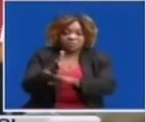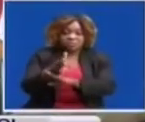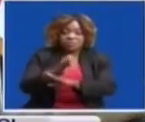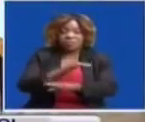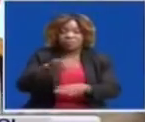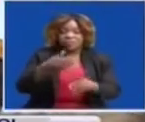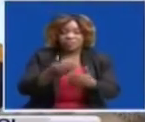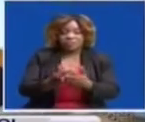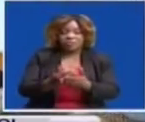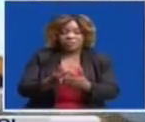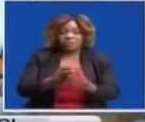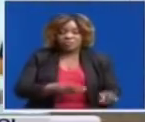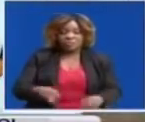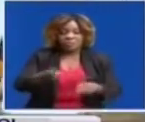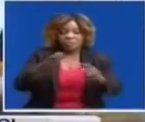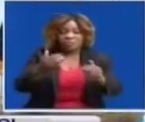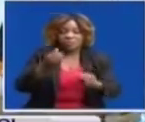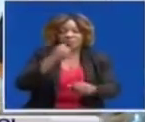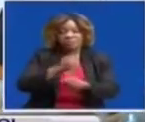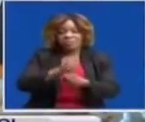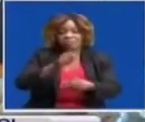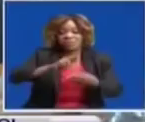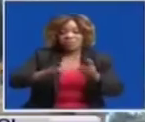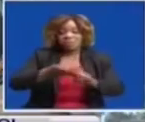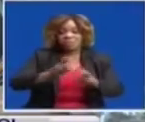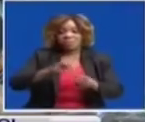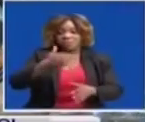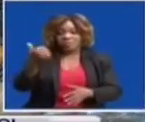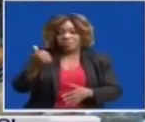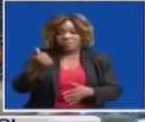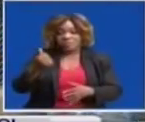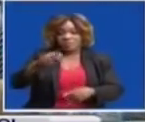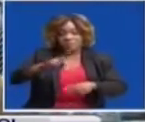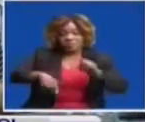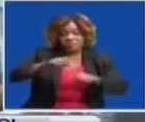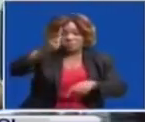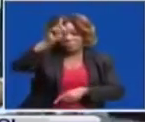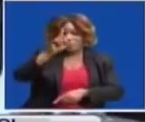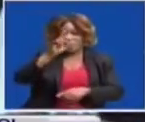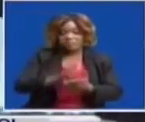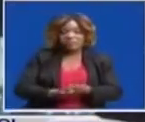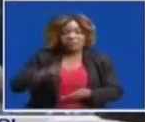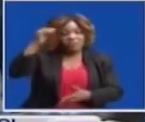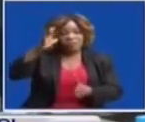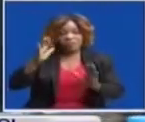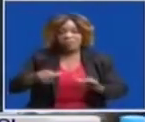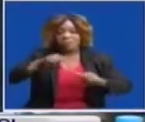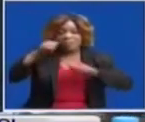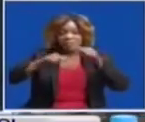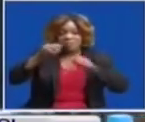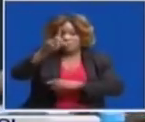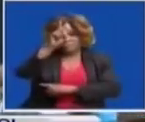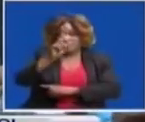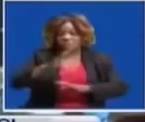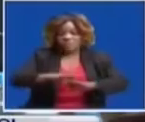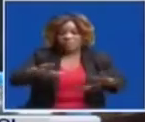water bodies, hence the need to work with other partners like those from Egypt. And the Egyptian Minister of Agriculture